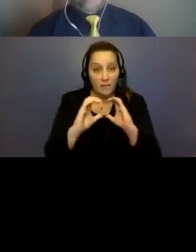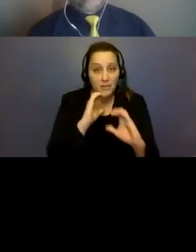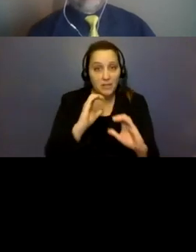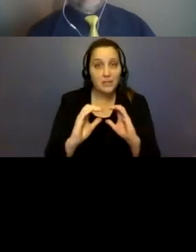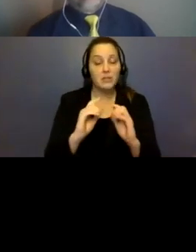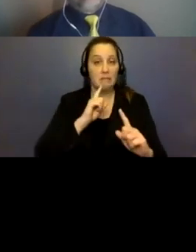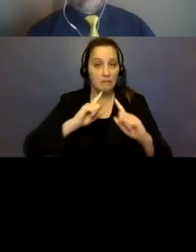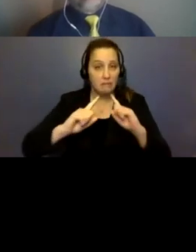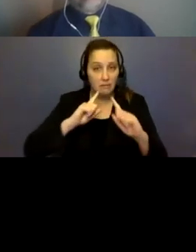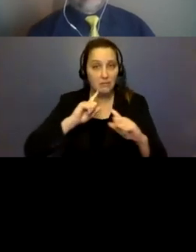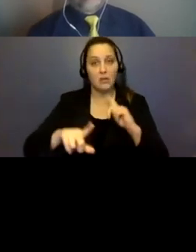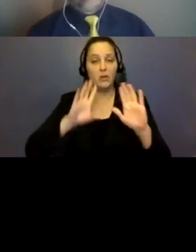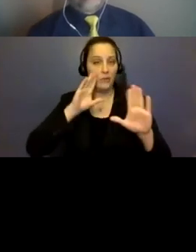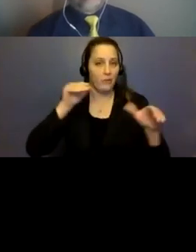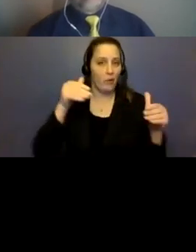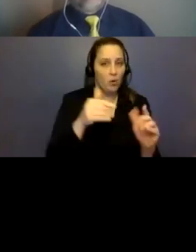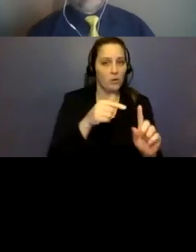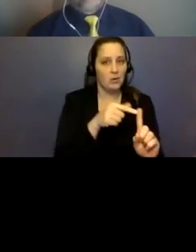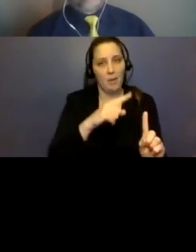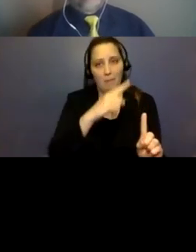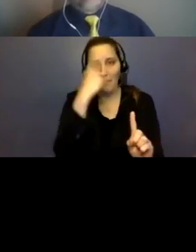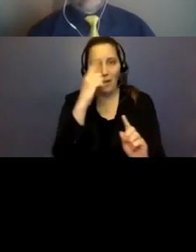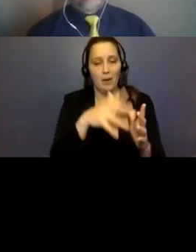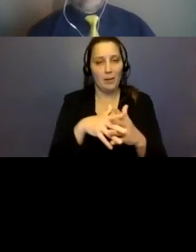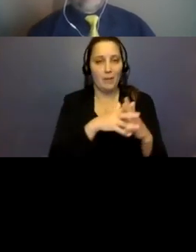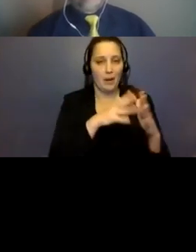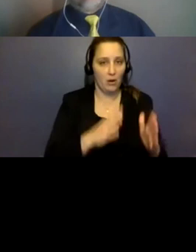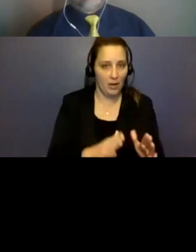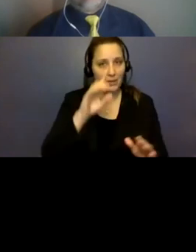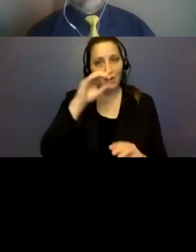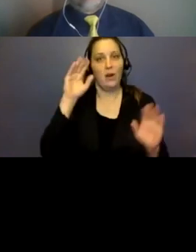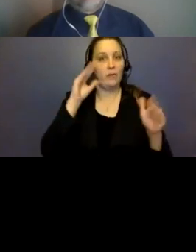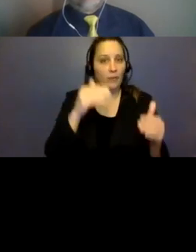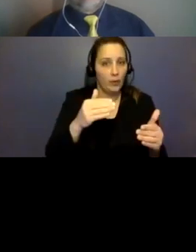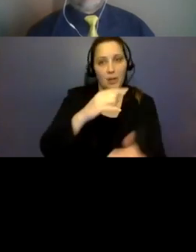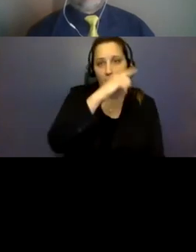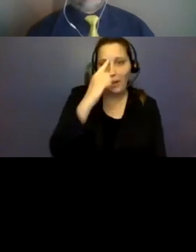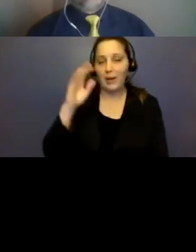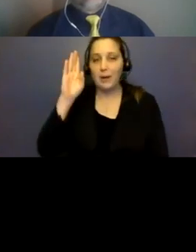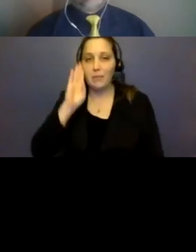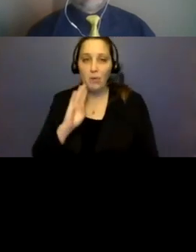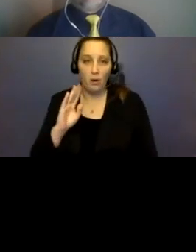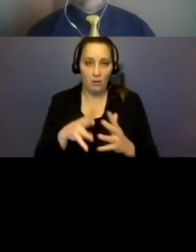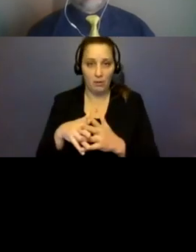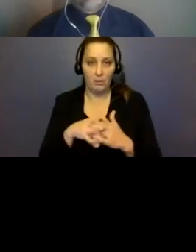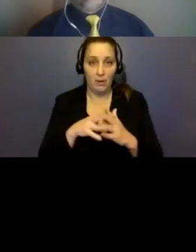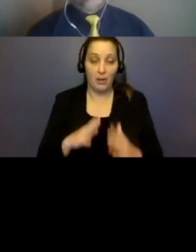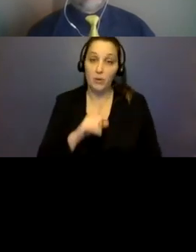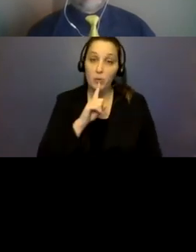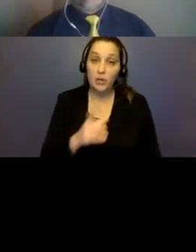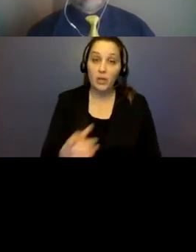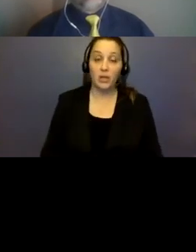to focus on Black Americans, focus on Black and Brown Americans. The truth is, you know, in the